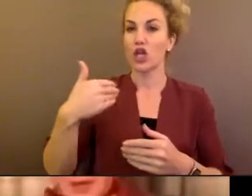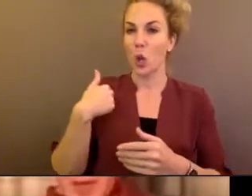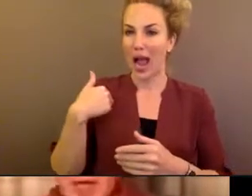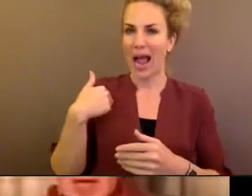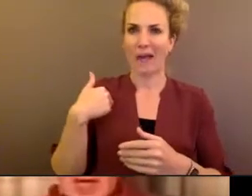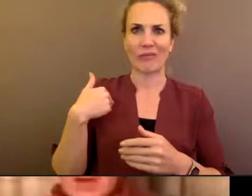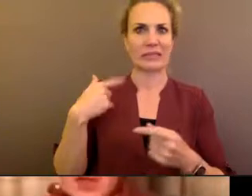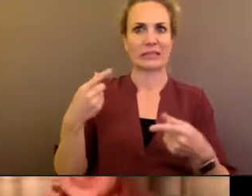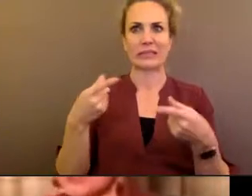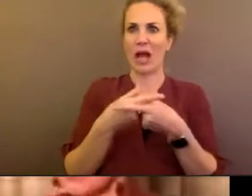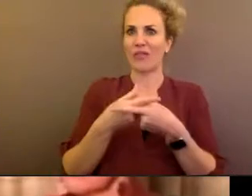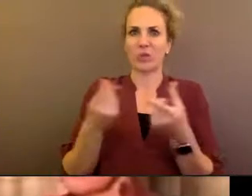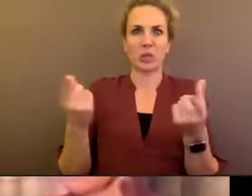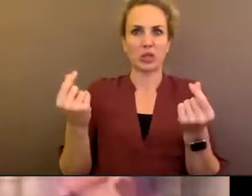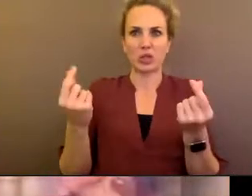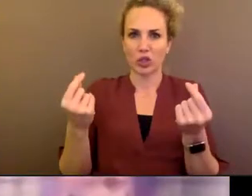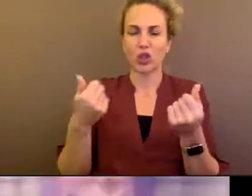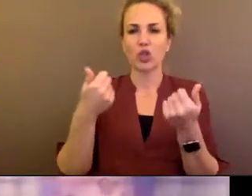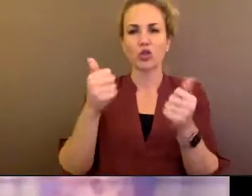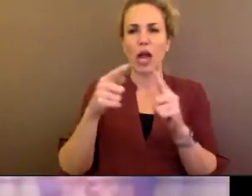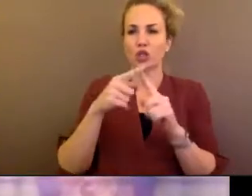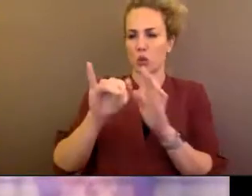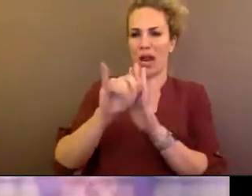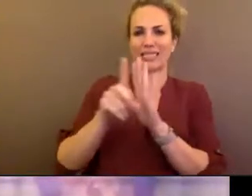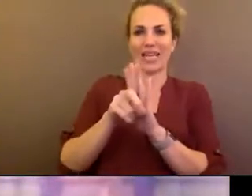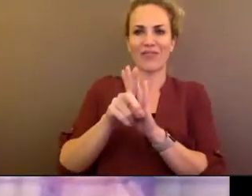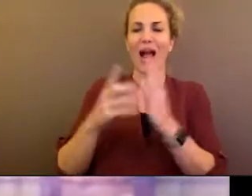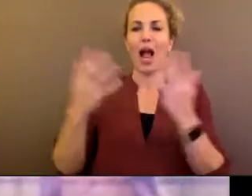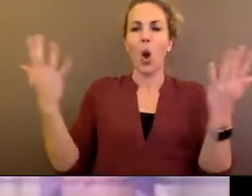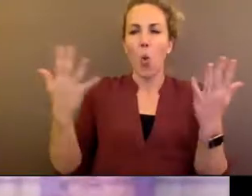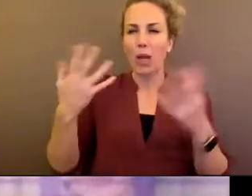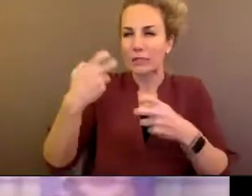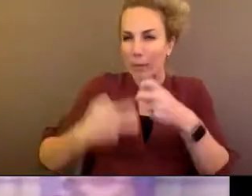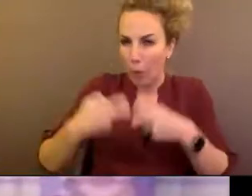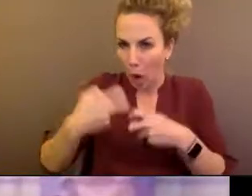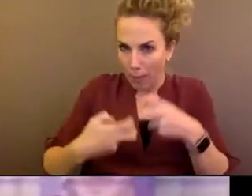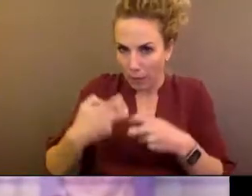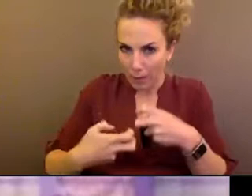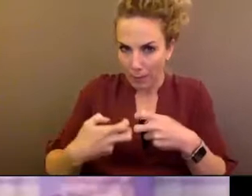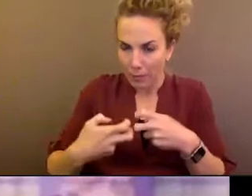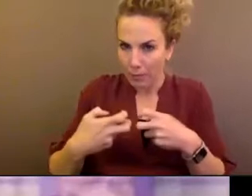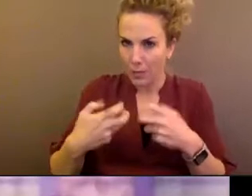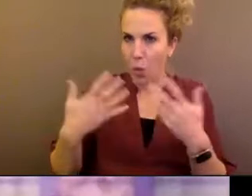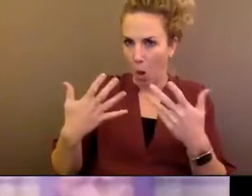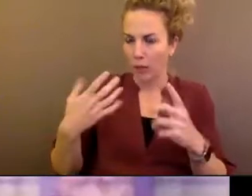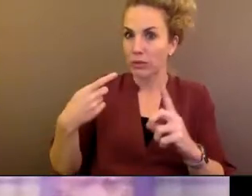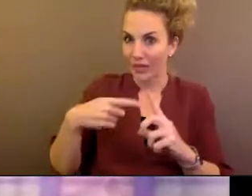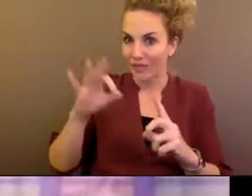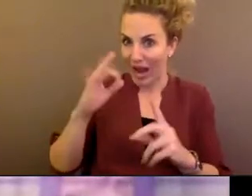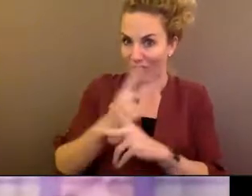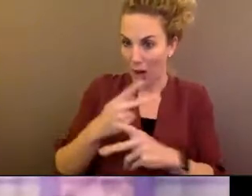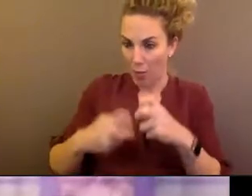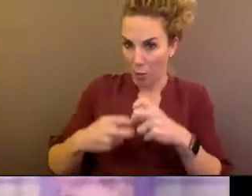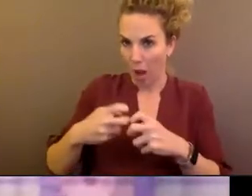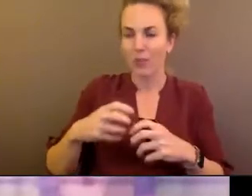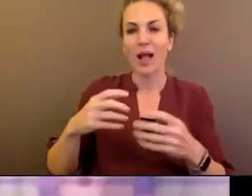dilemma, the first thing you want to do is try to identify the problem. So what's going on here? The second thing you want to do is say,